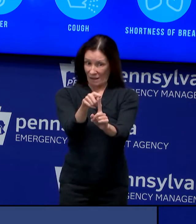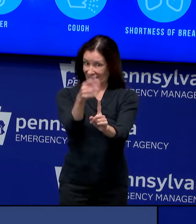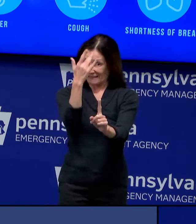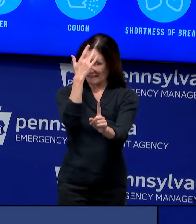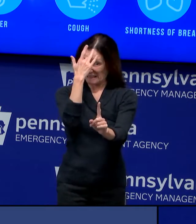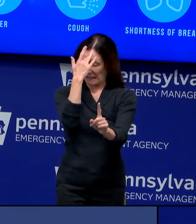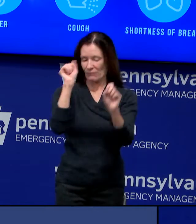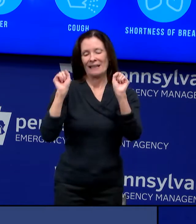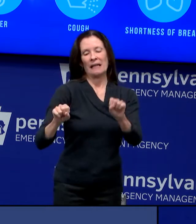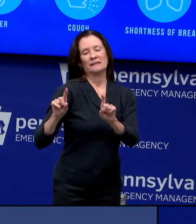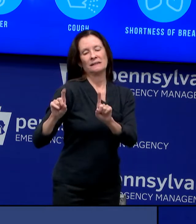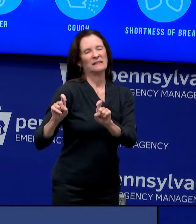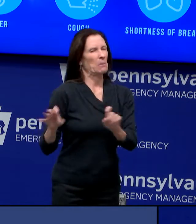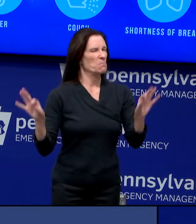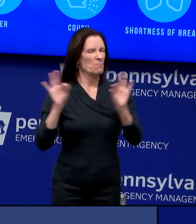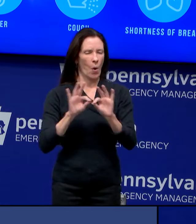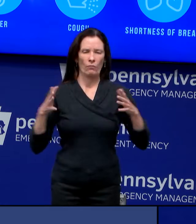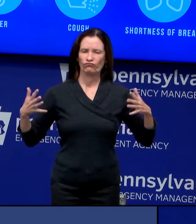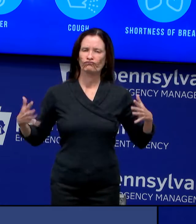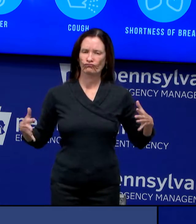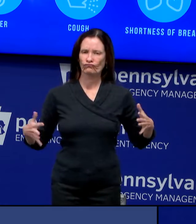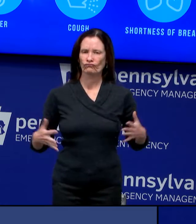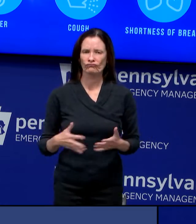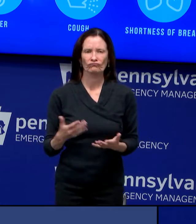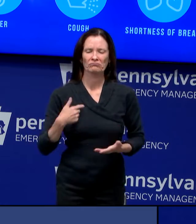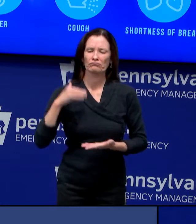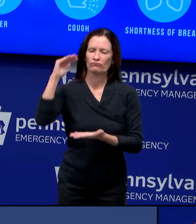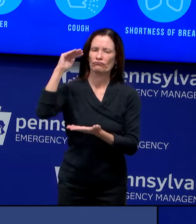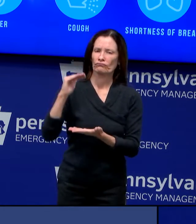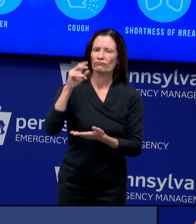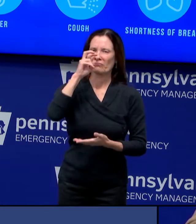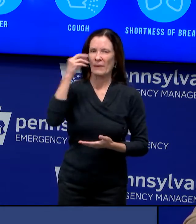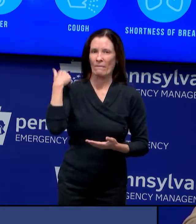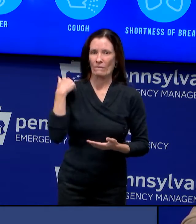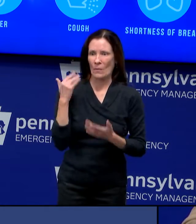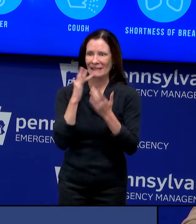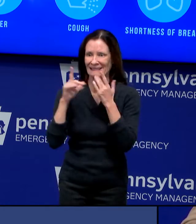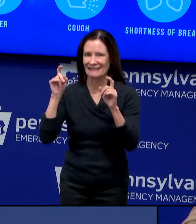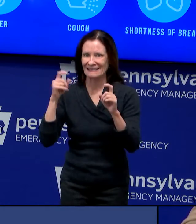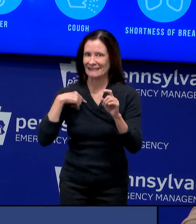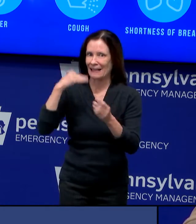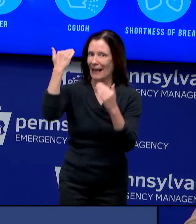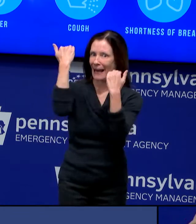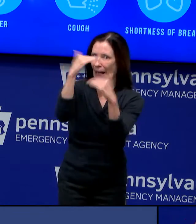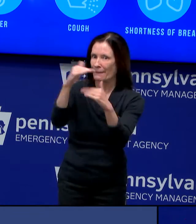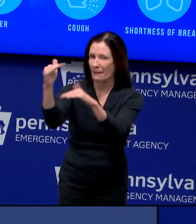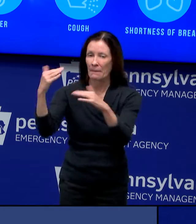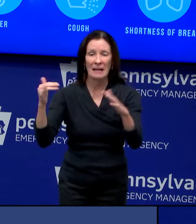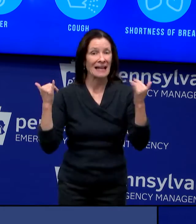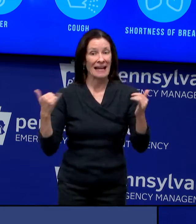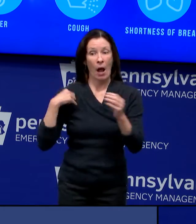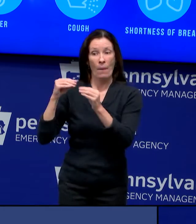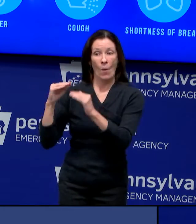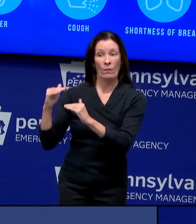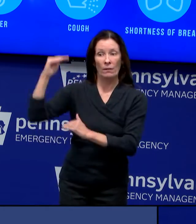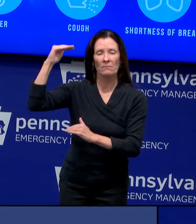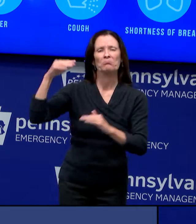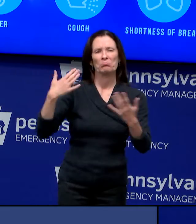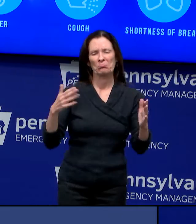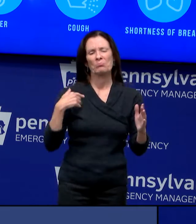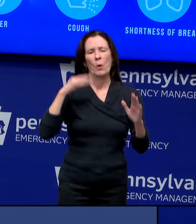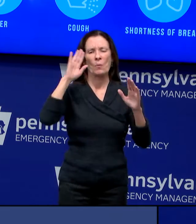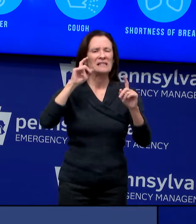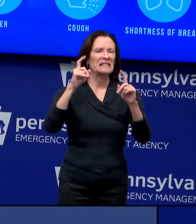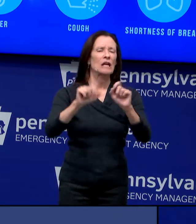other stricter criteria. But we will not be able to do the widespread population-based testing of asymptomatic